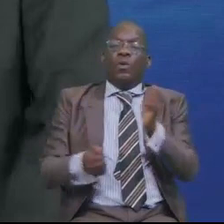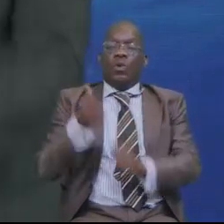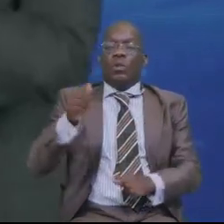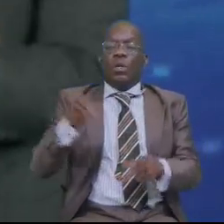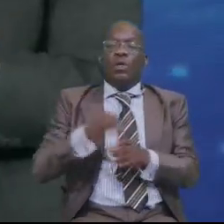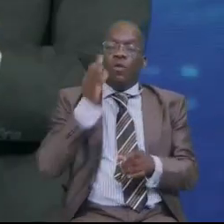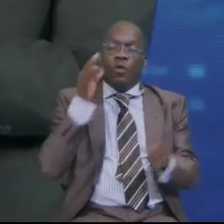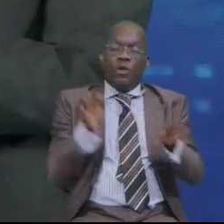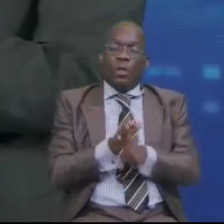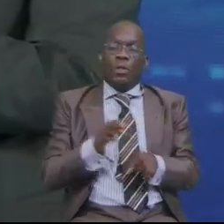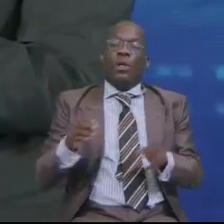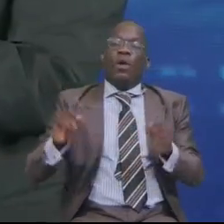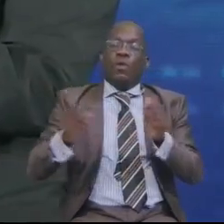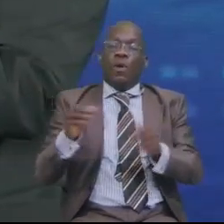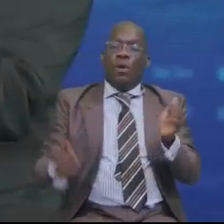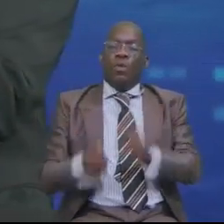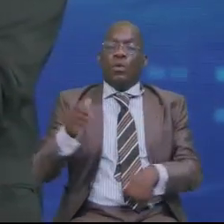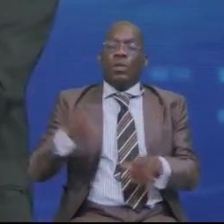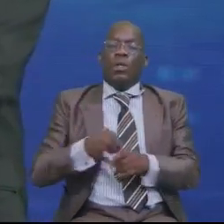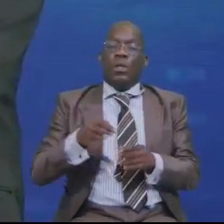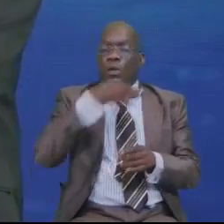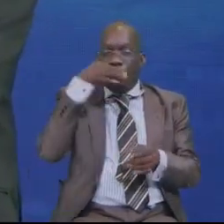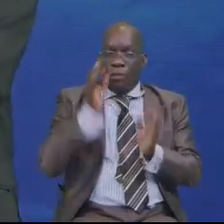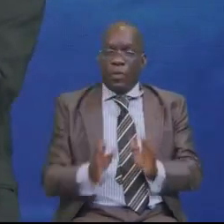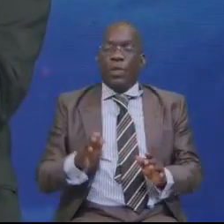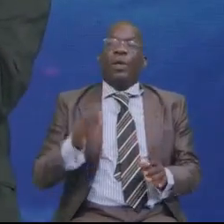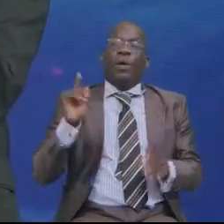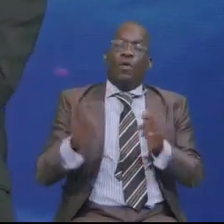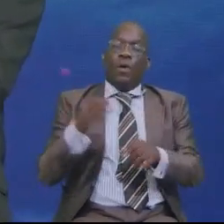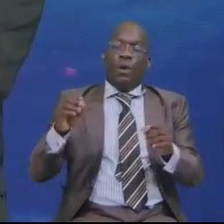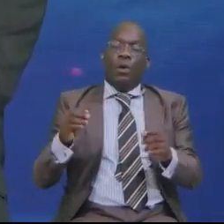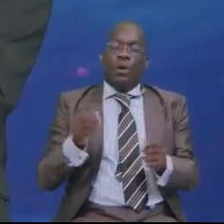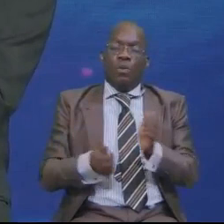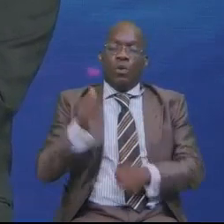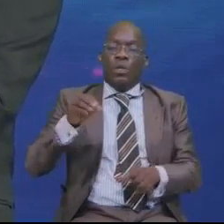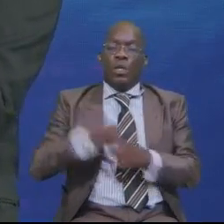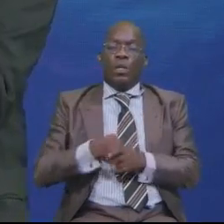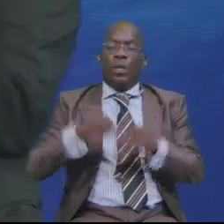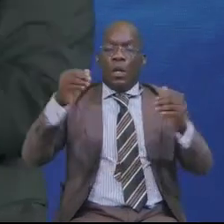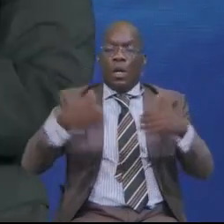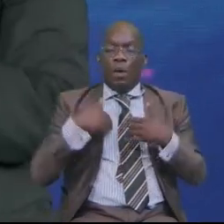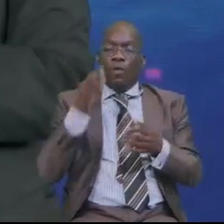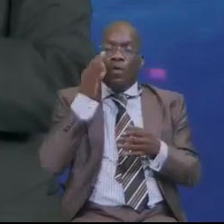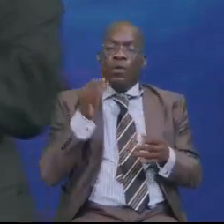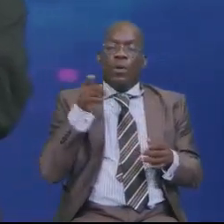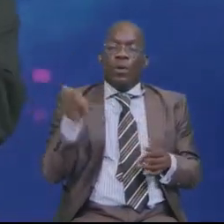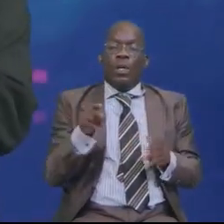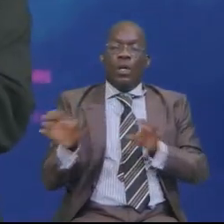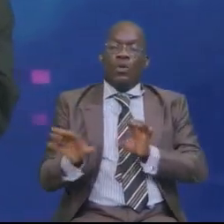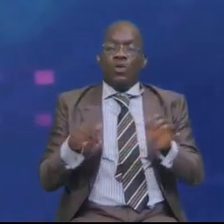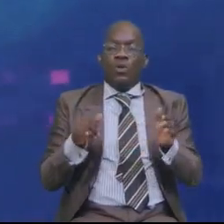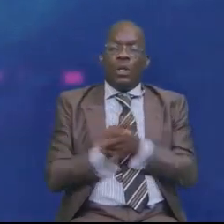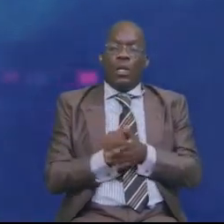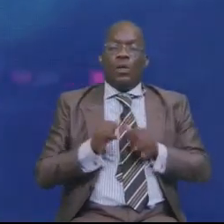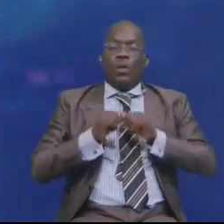in cultivating, they are foremost in bearing fruit, and they do that continually. We're looking at